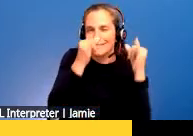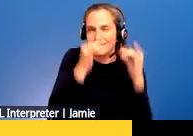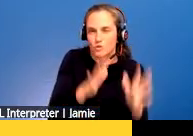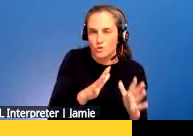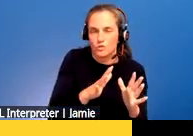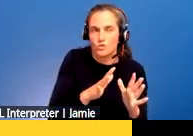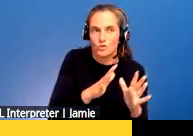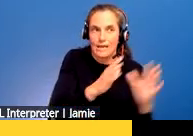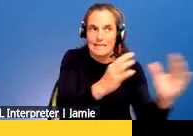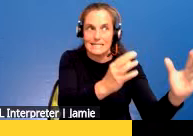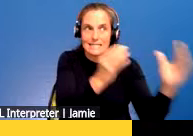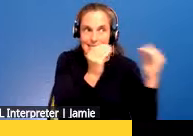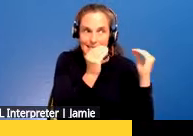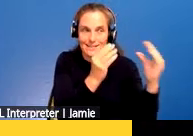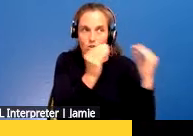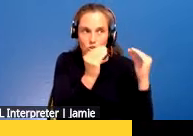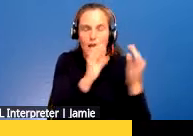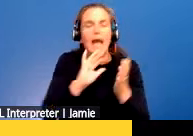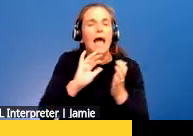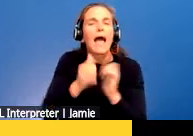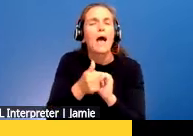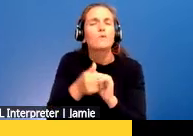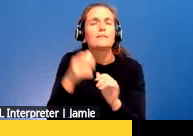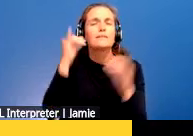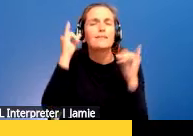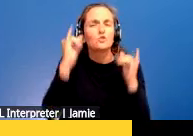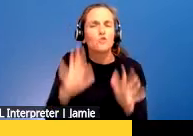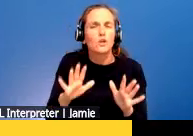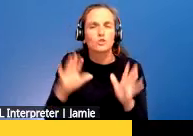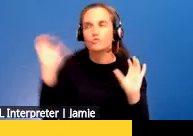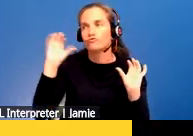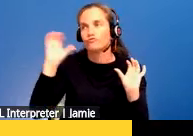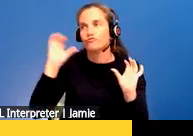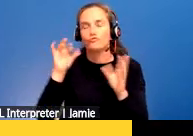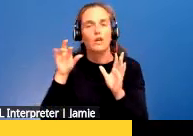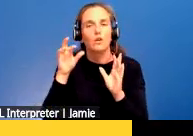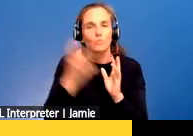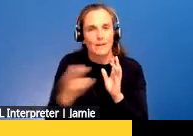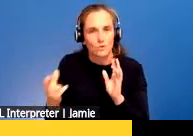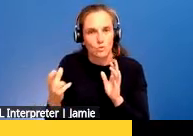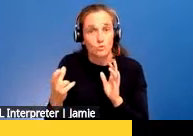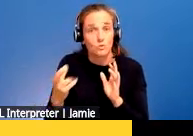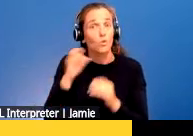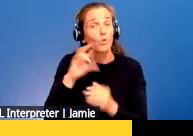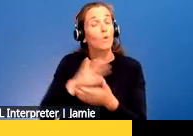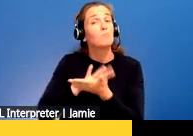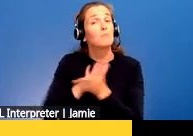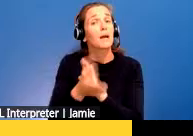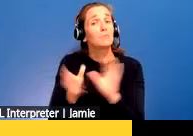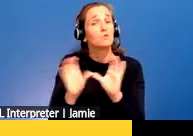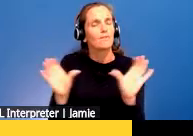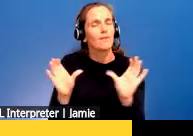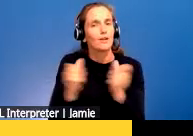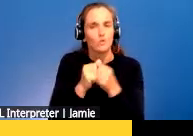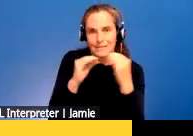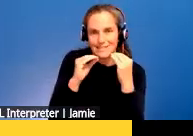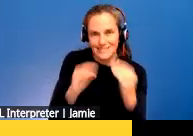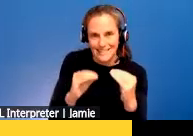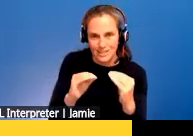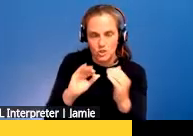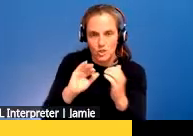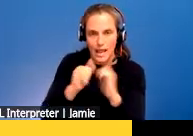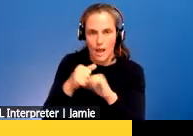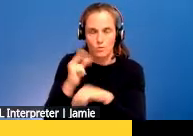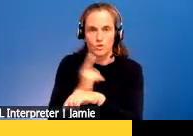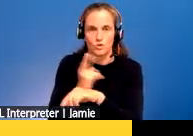you? How does the instructor find resources or get certified in order to teach just how to use the device